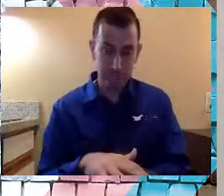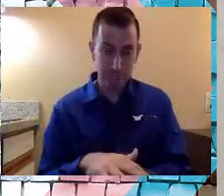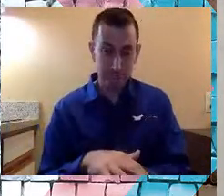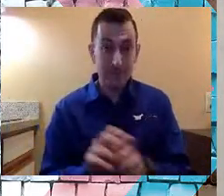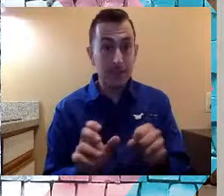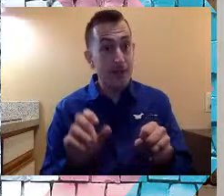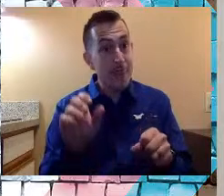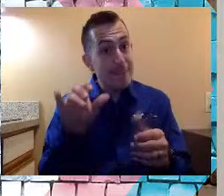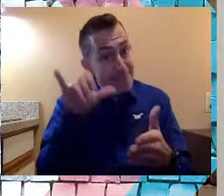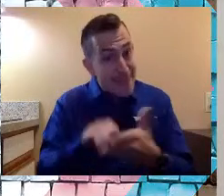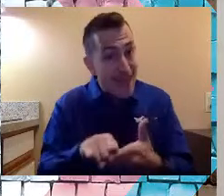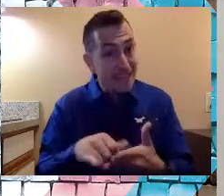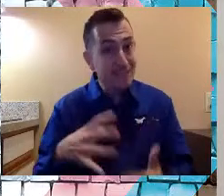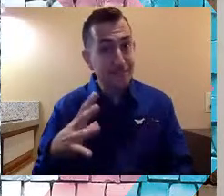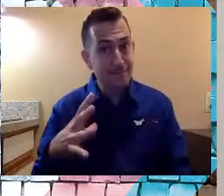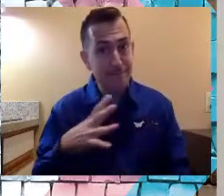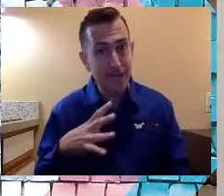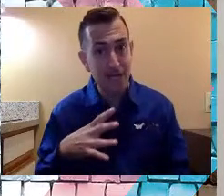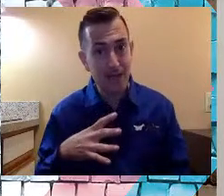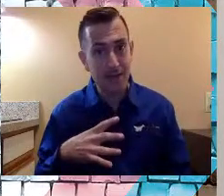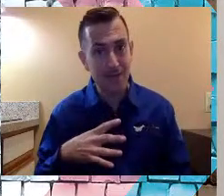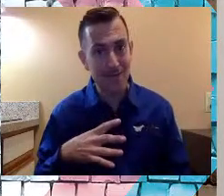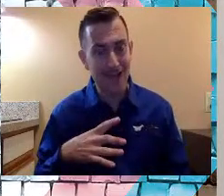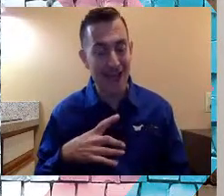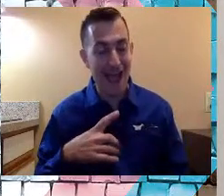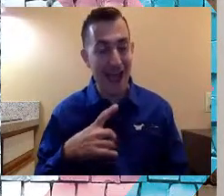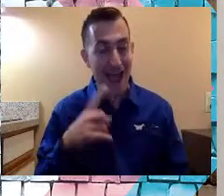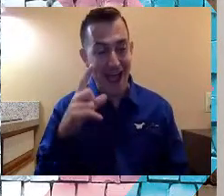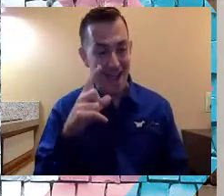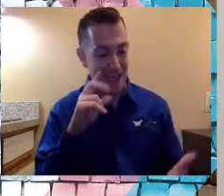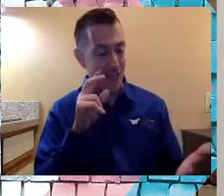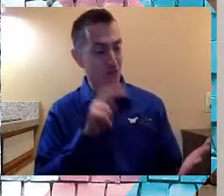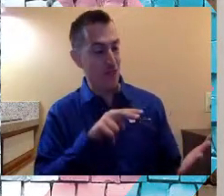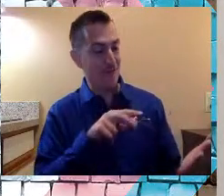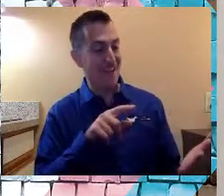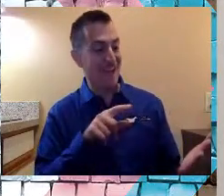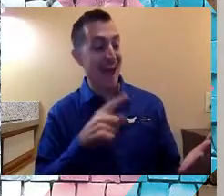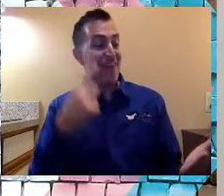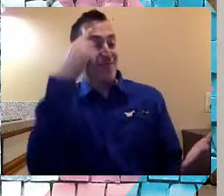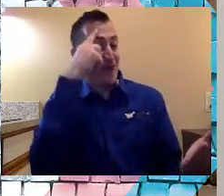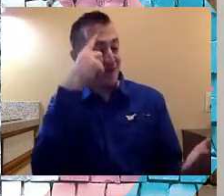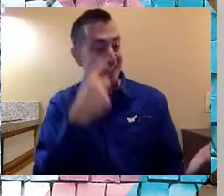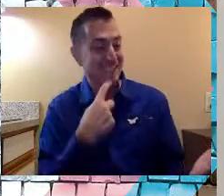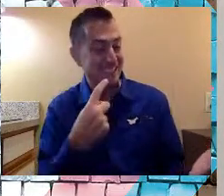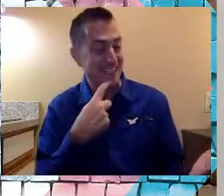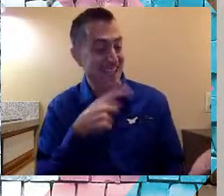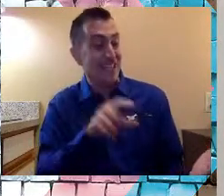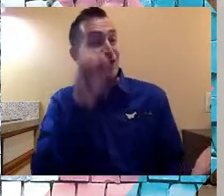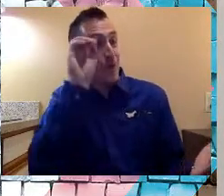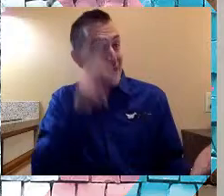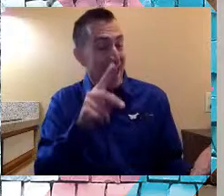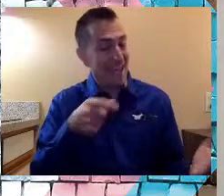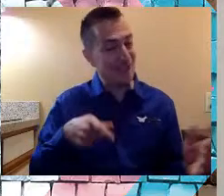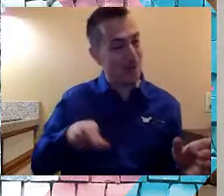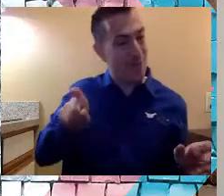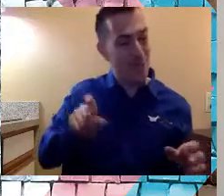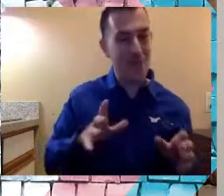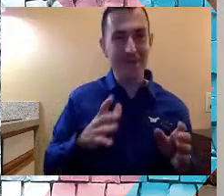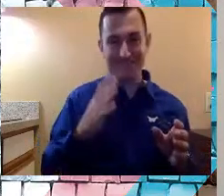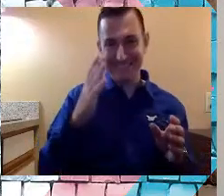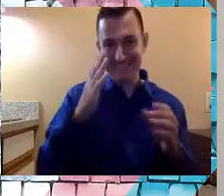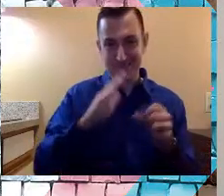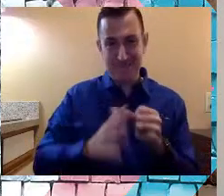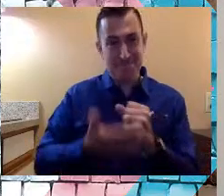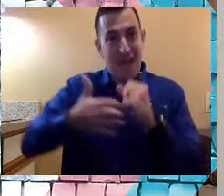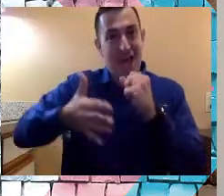page, I thought it was going to say, it's okay to stink. Because this skunk looks like he's stinky, but I